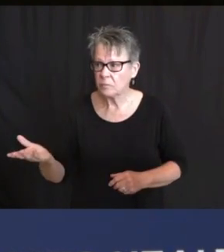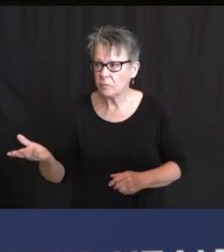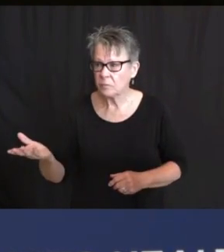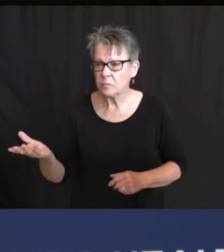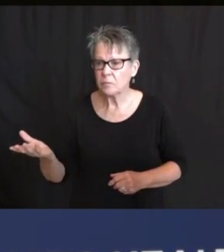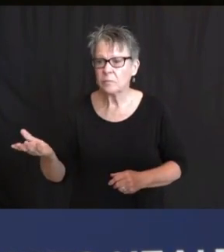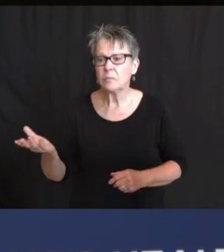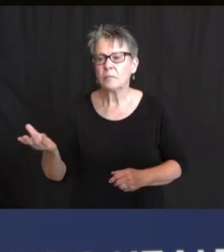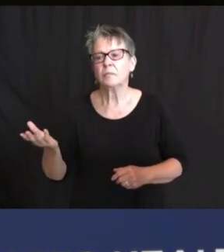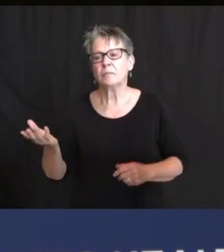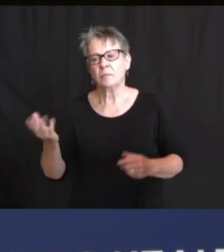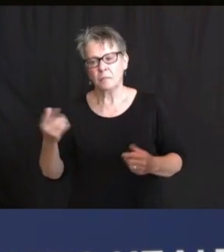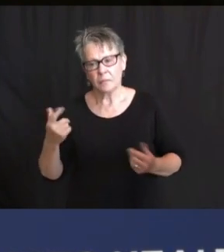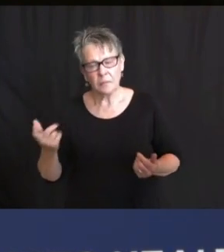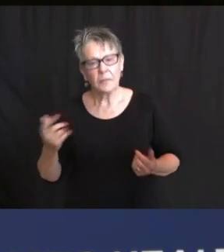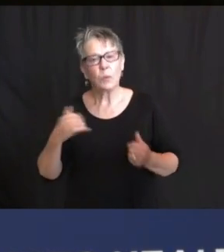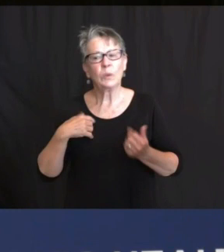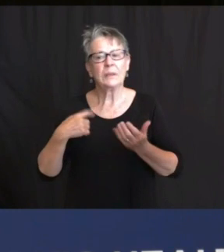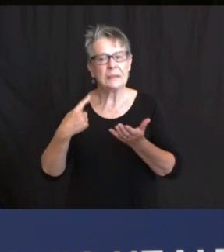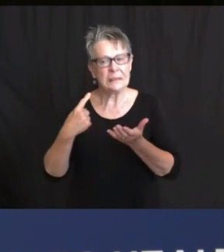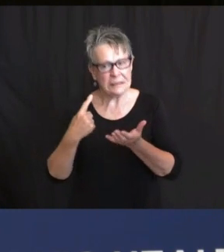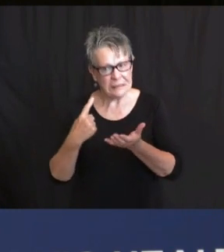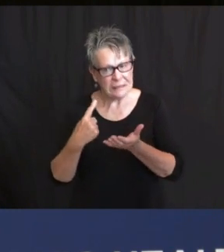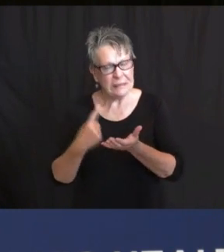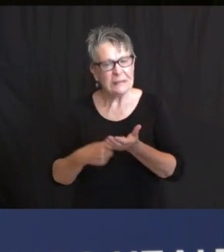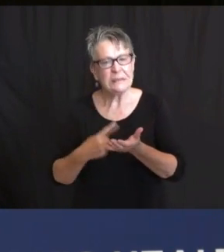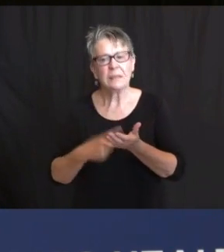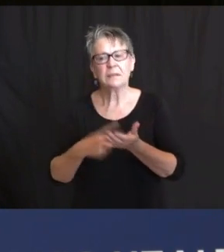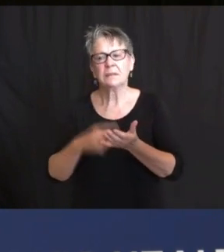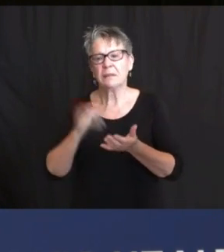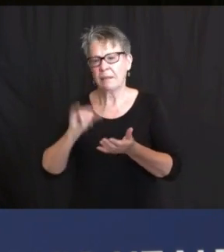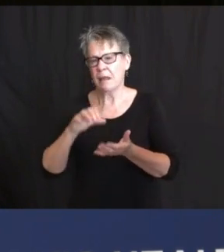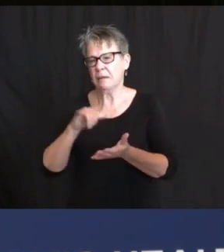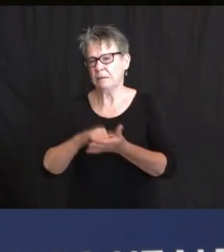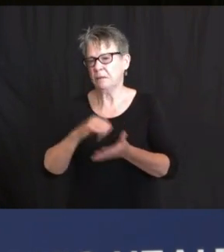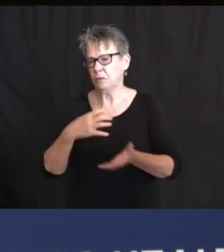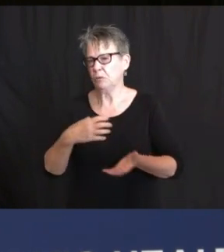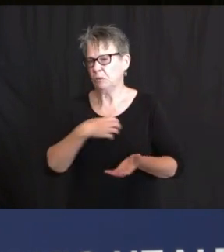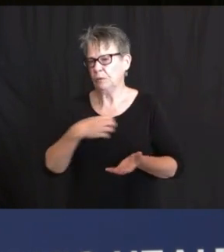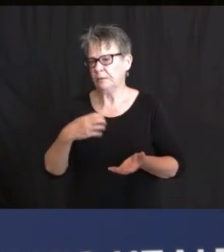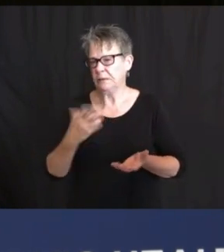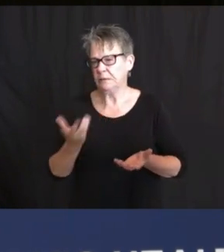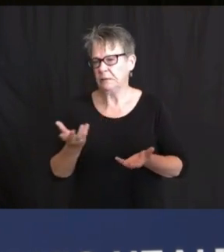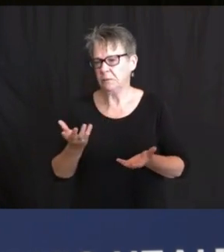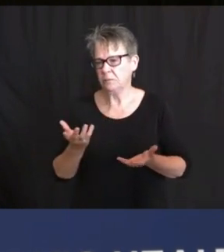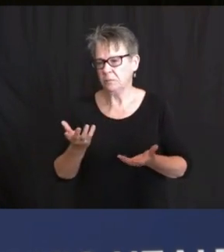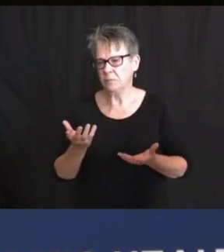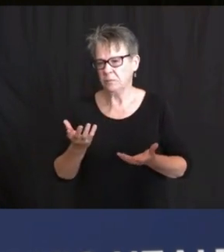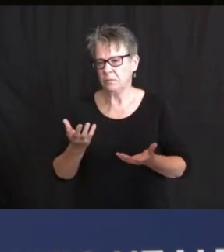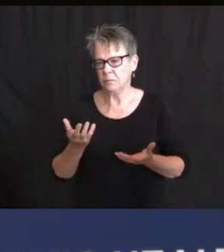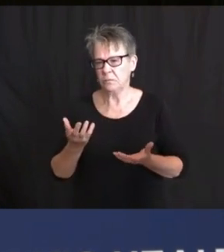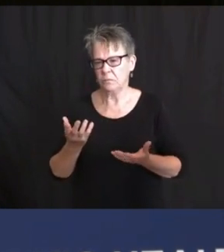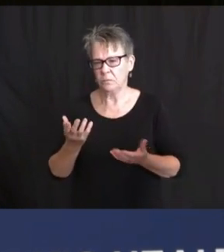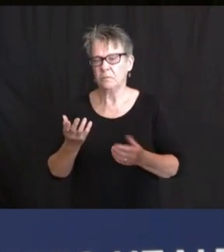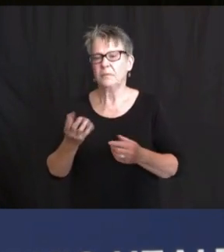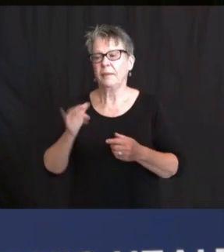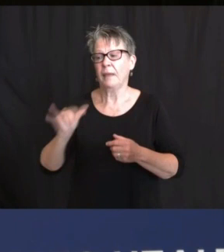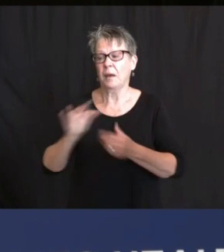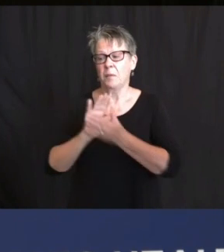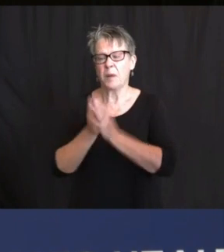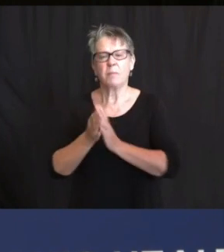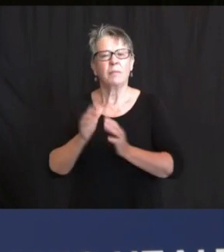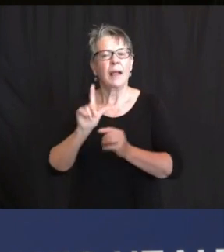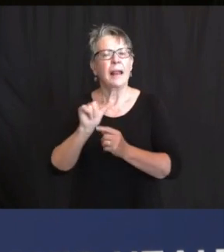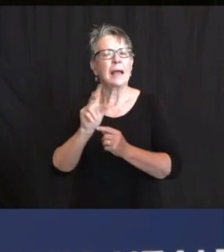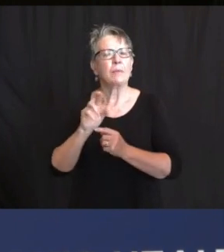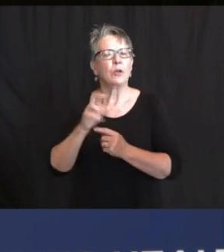a labor grievance. But as far as my career in law enforcement and my decision to follow my father into the state police, I